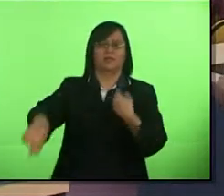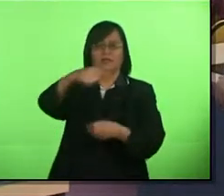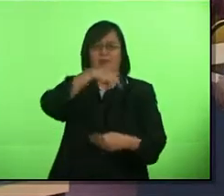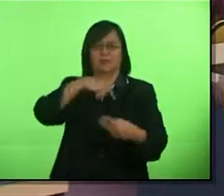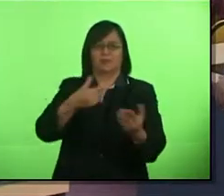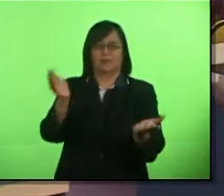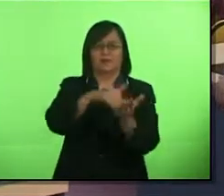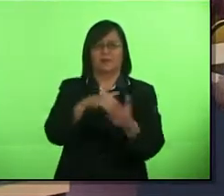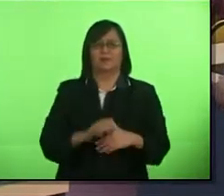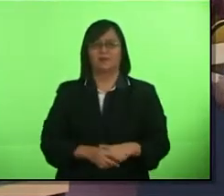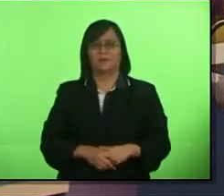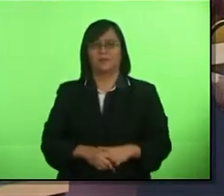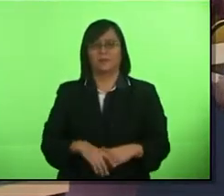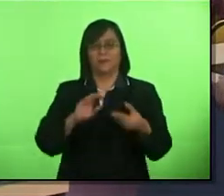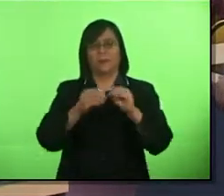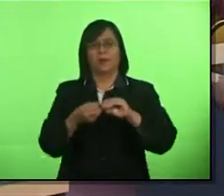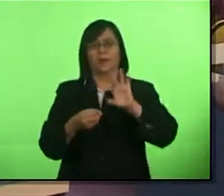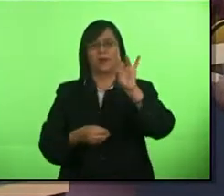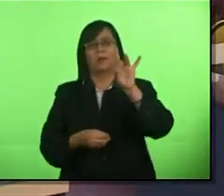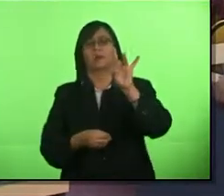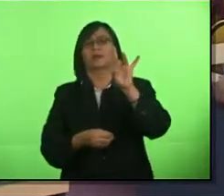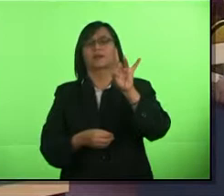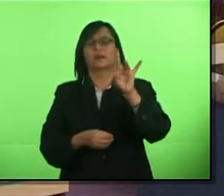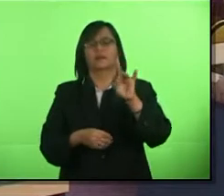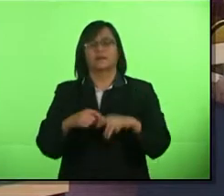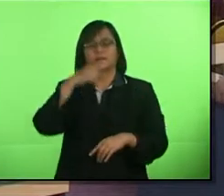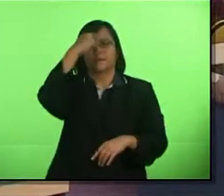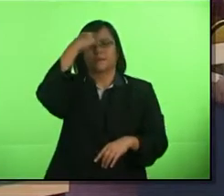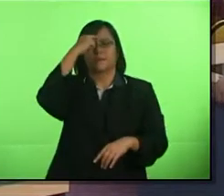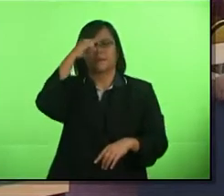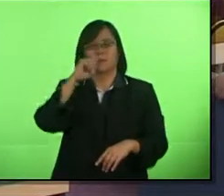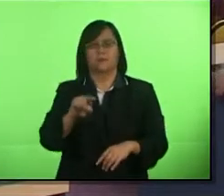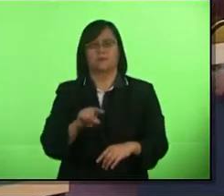Kita kena ghost time. Okay, number 8. What is skimming?